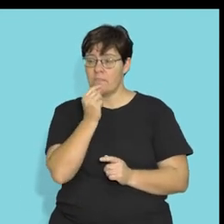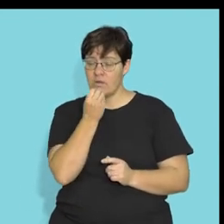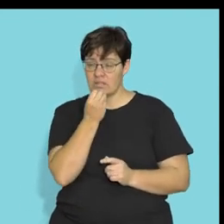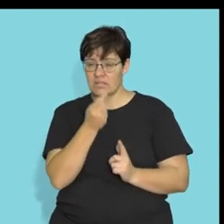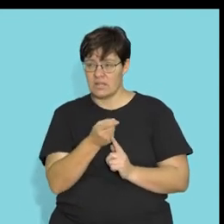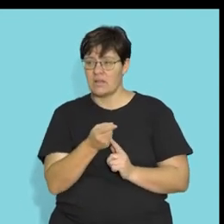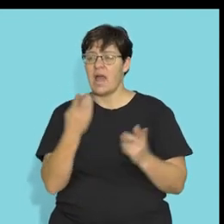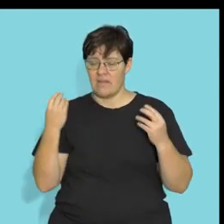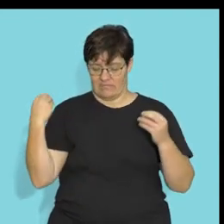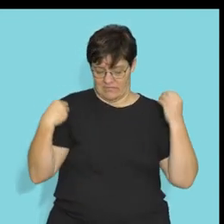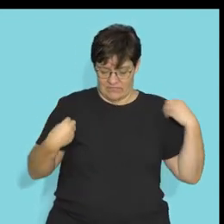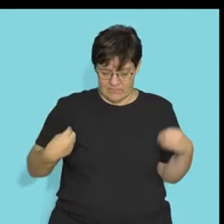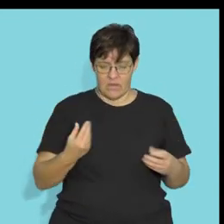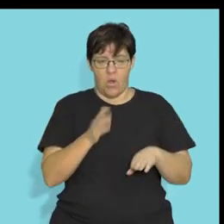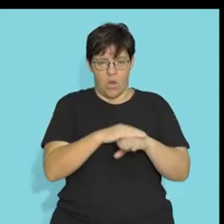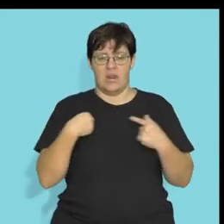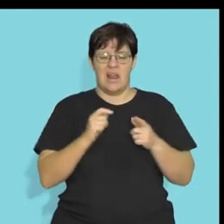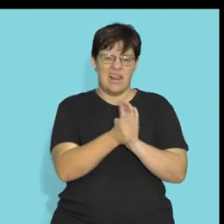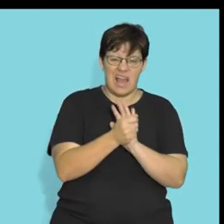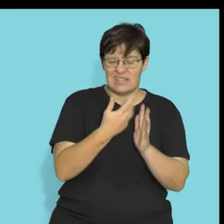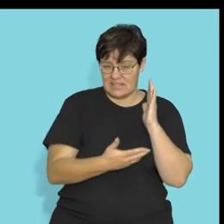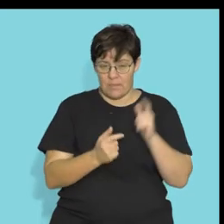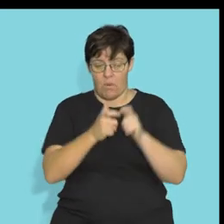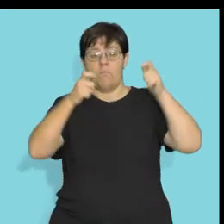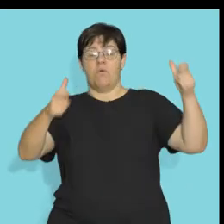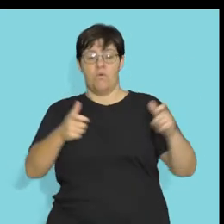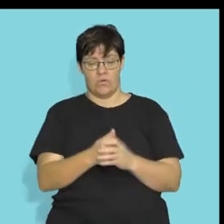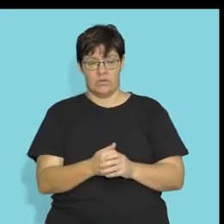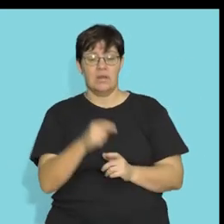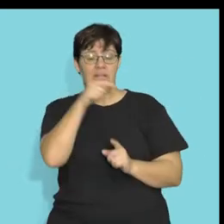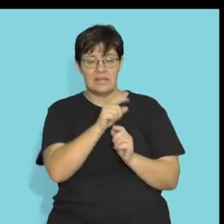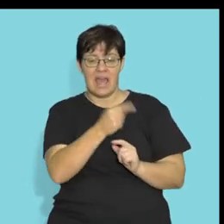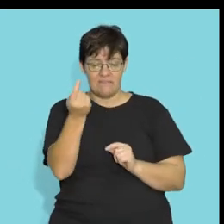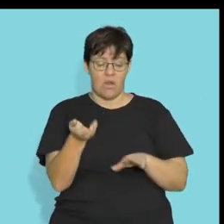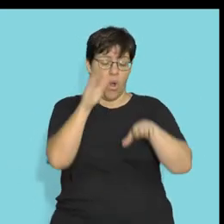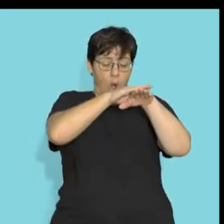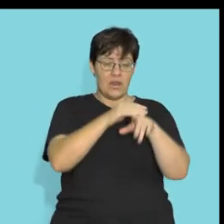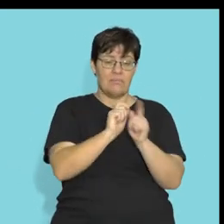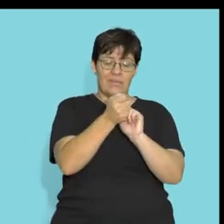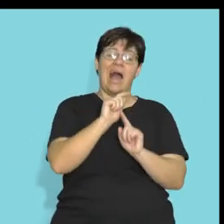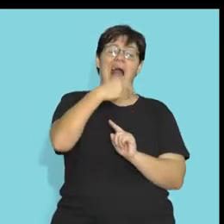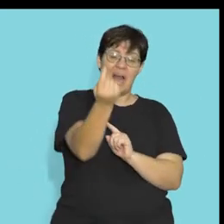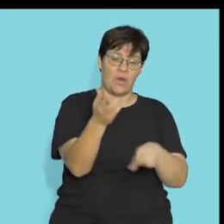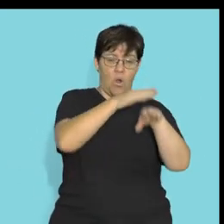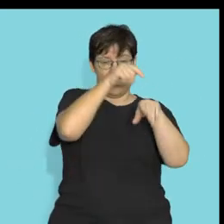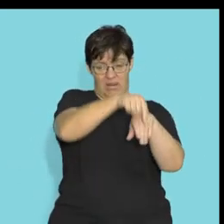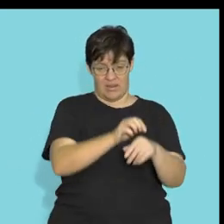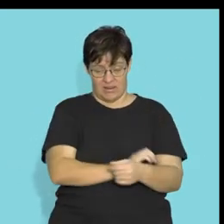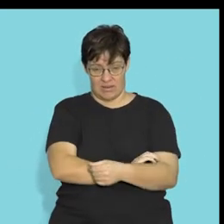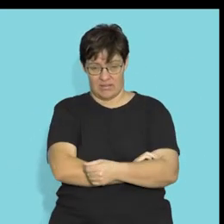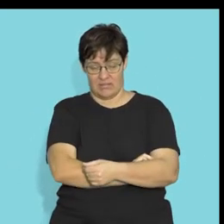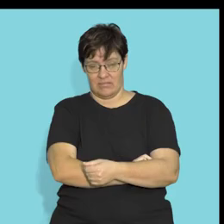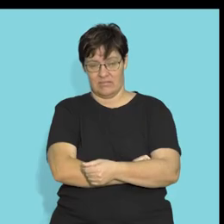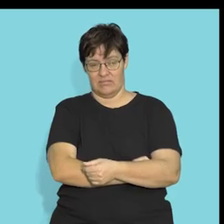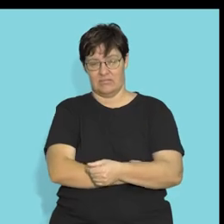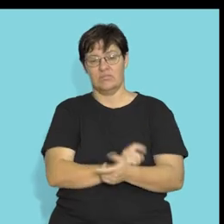have a number of parasites that live on them. And these parasites, in turn, have parasites that live on them. So we're seeing that